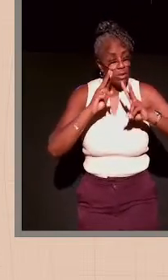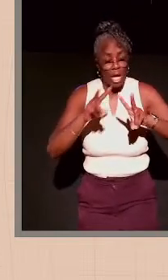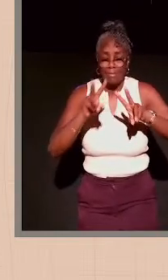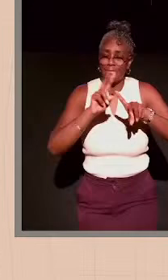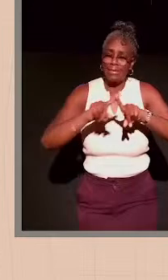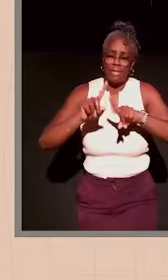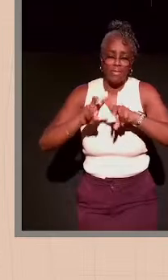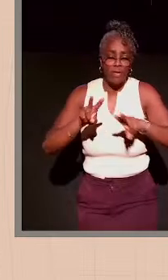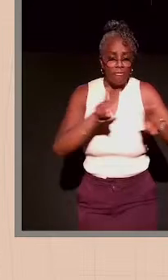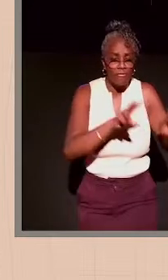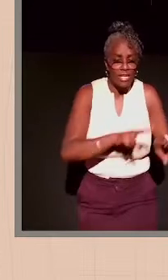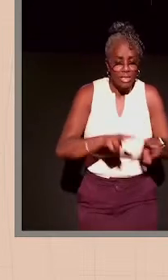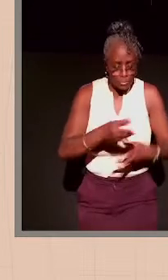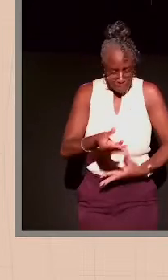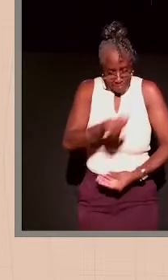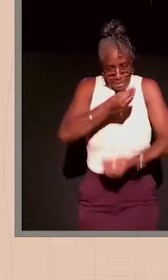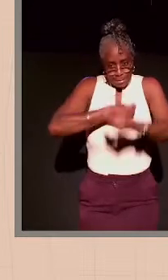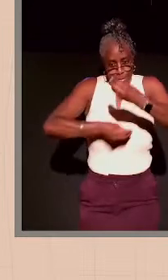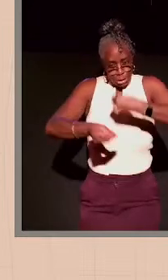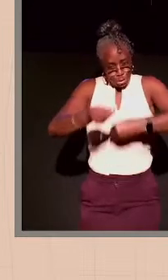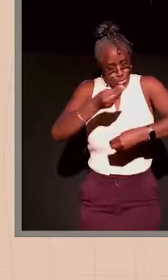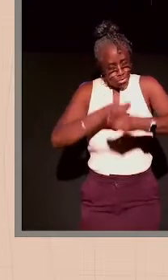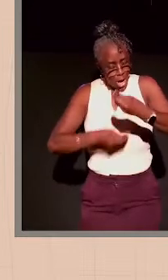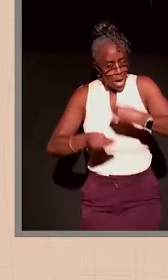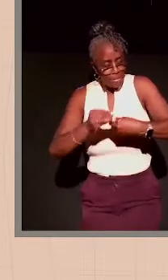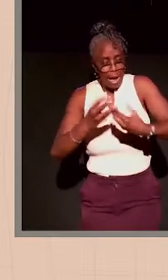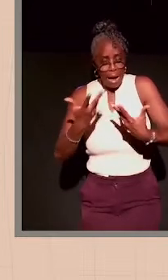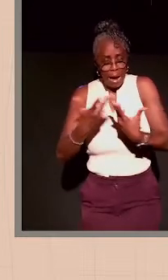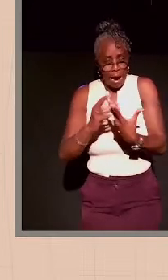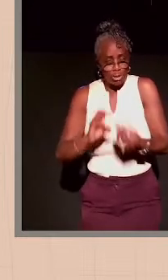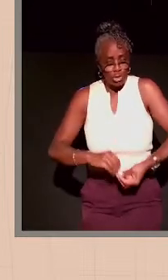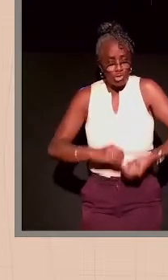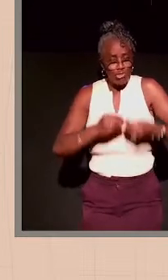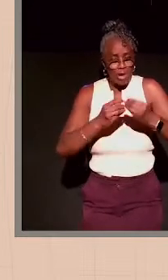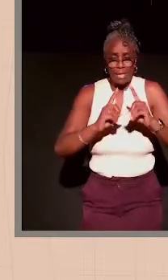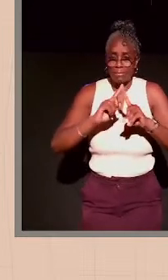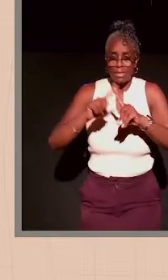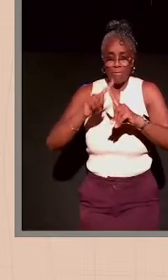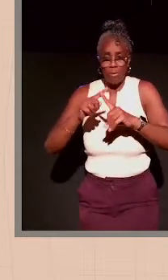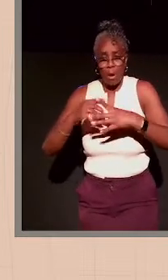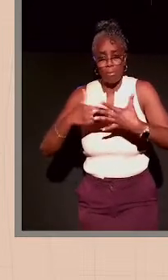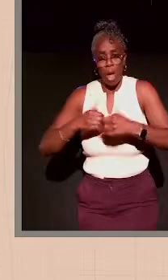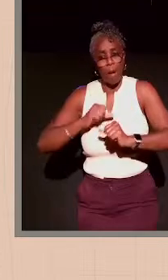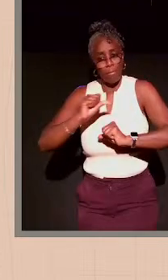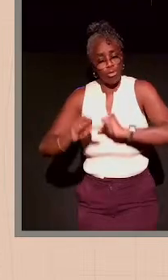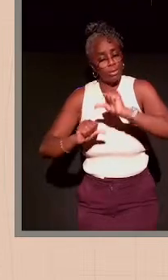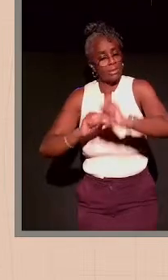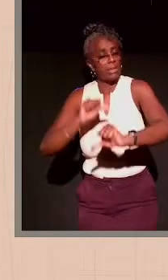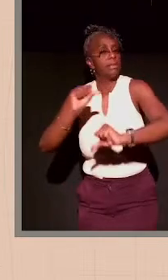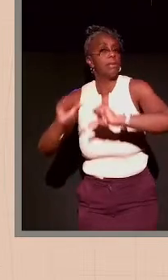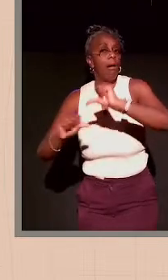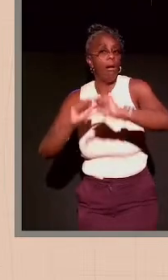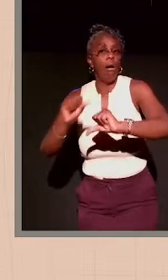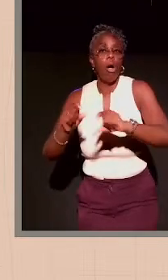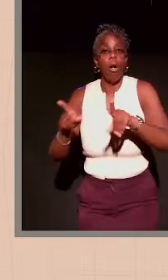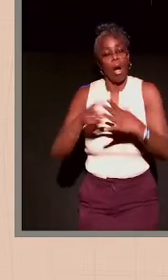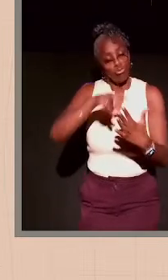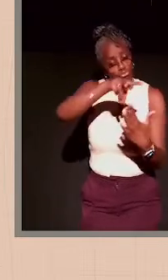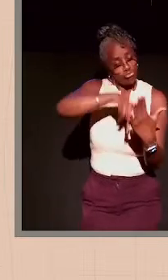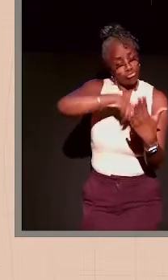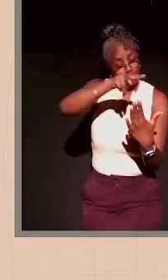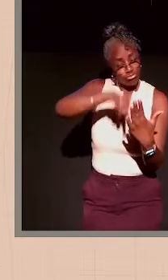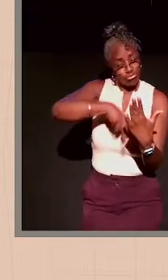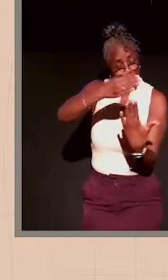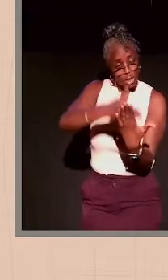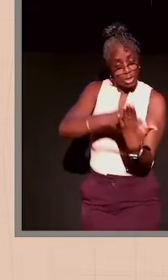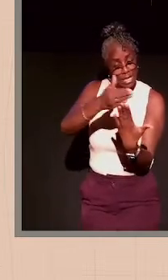videos that described how to create different processes. And I also spent a lot of time reading